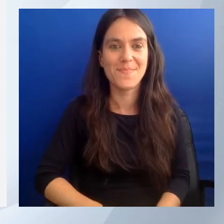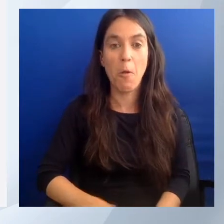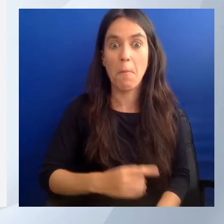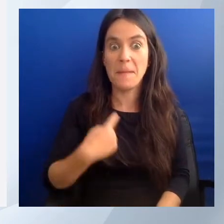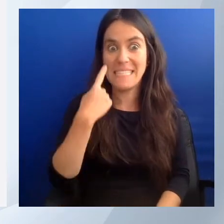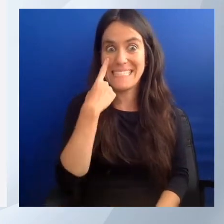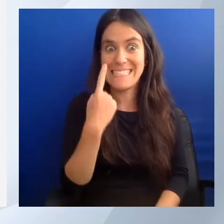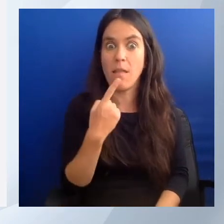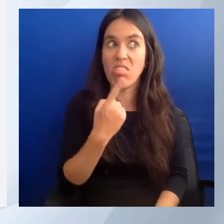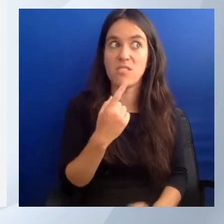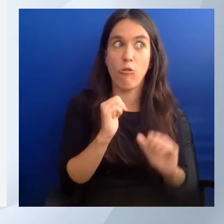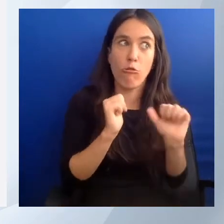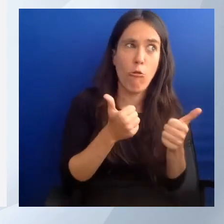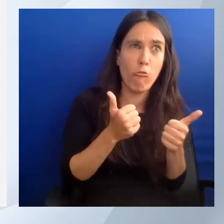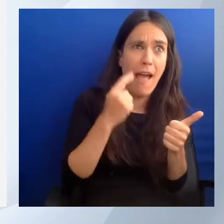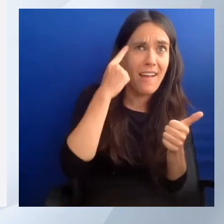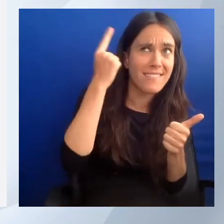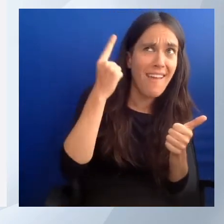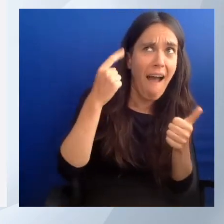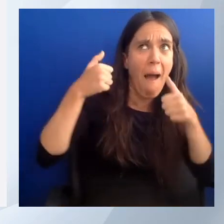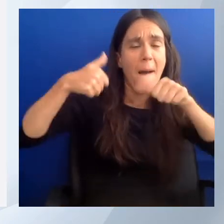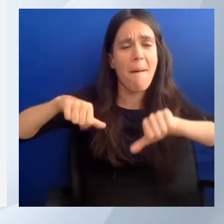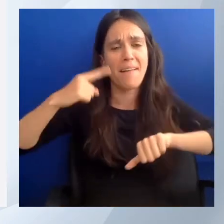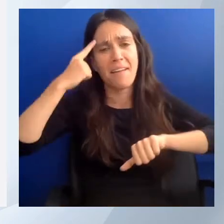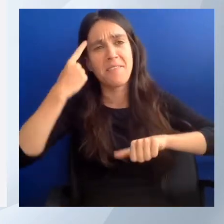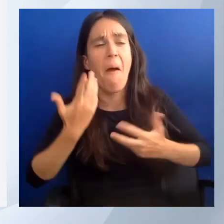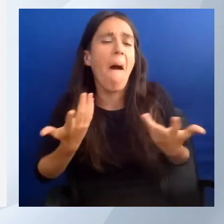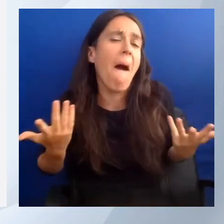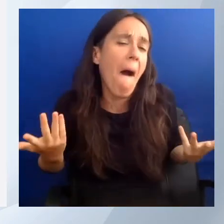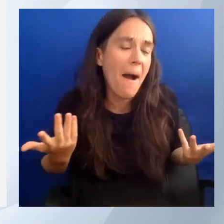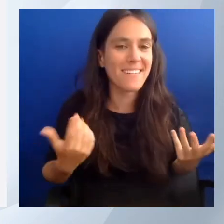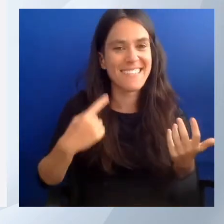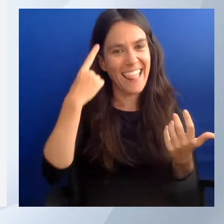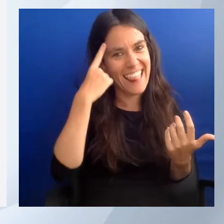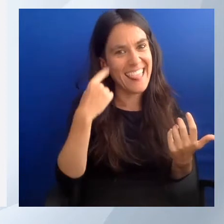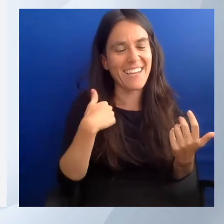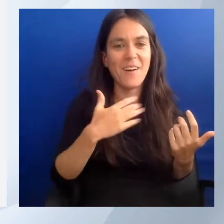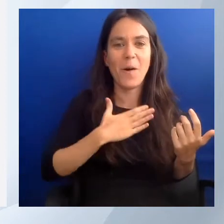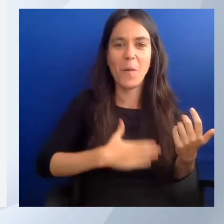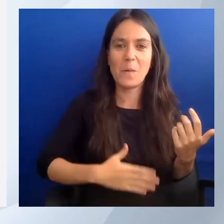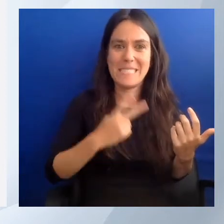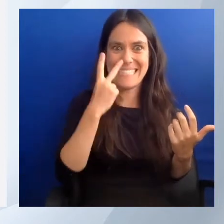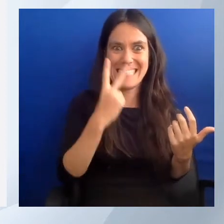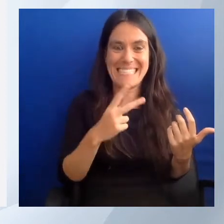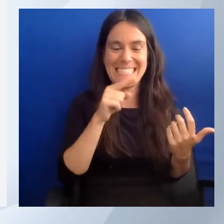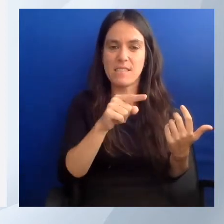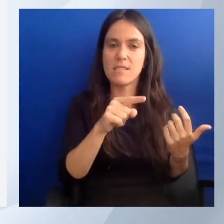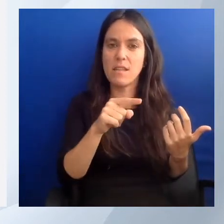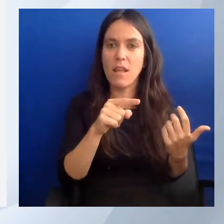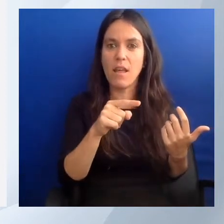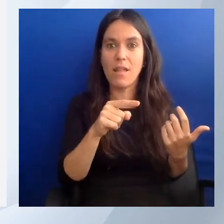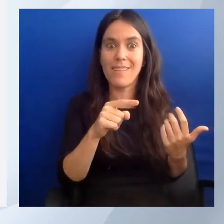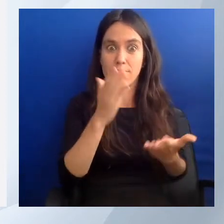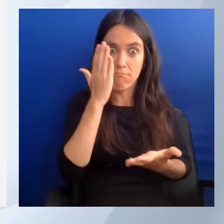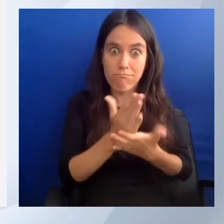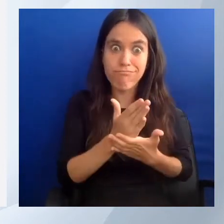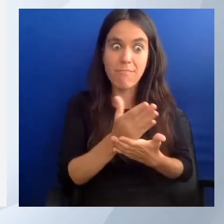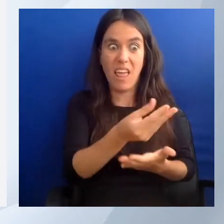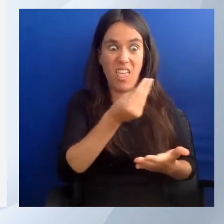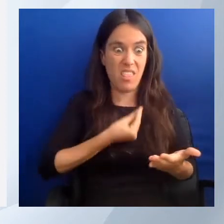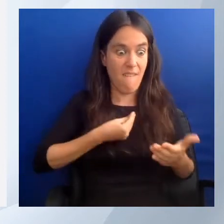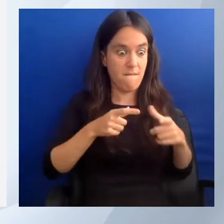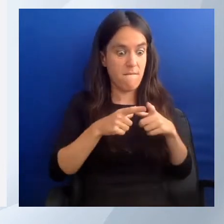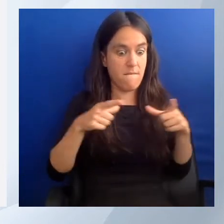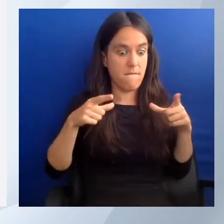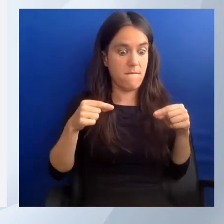know. But at least it's something. And Bits and Dollars has a tagline, not sure if you're going to get the credit, because we're using